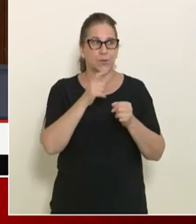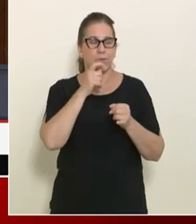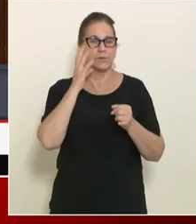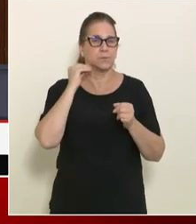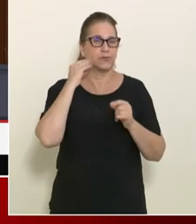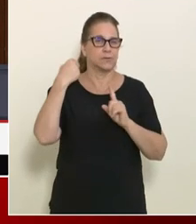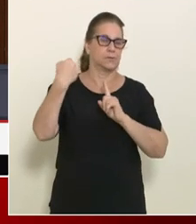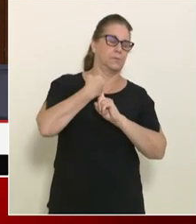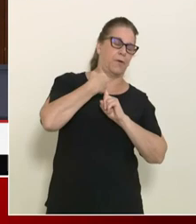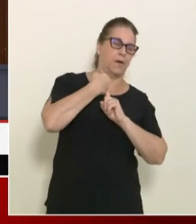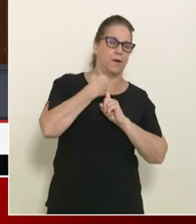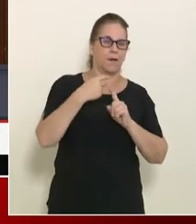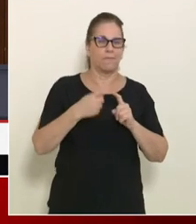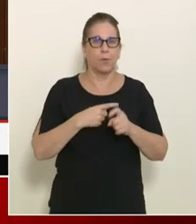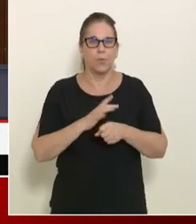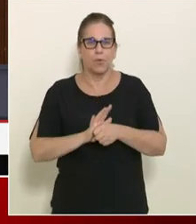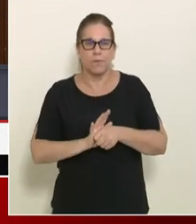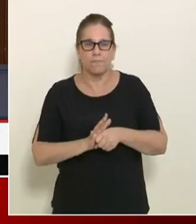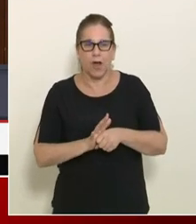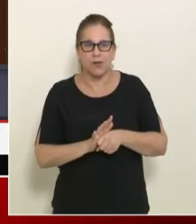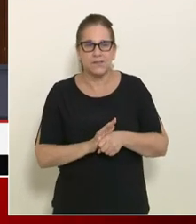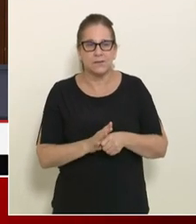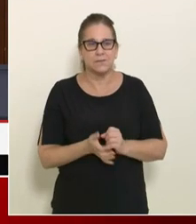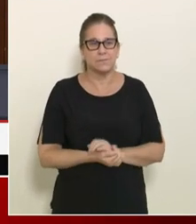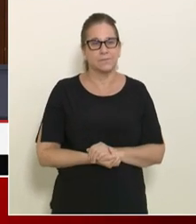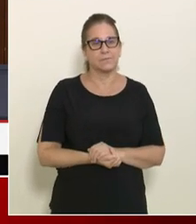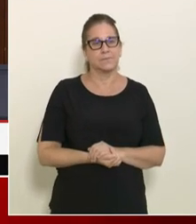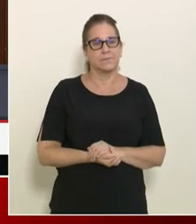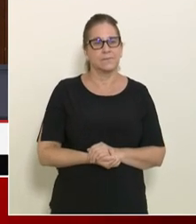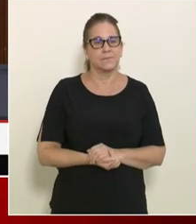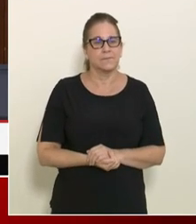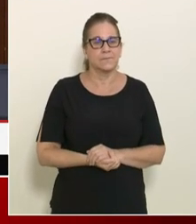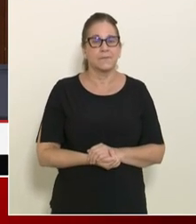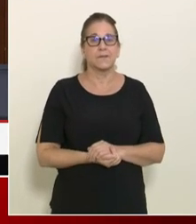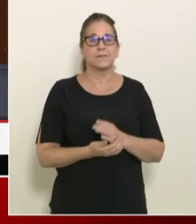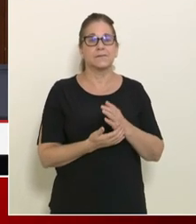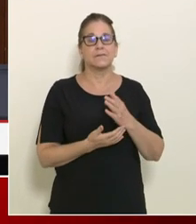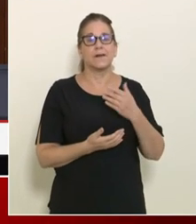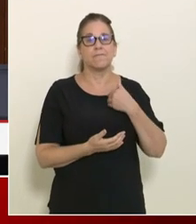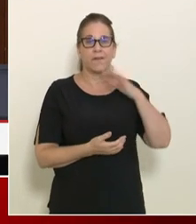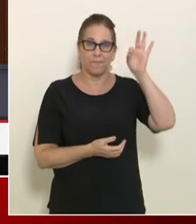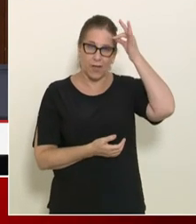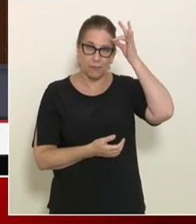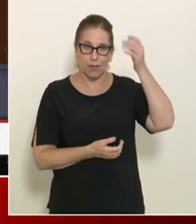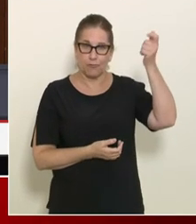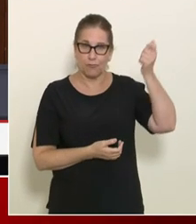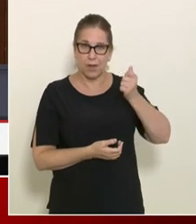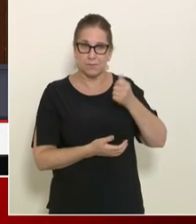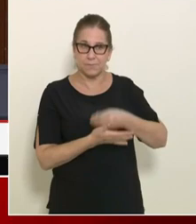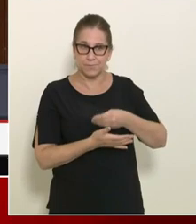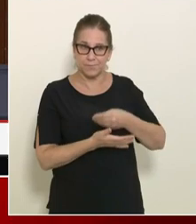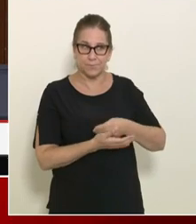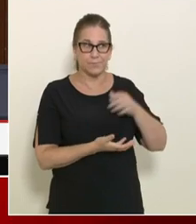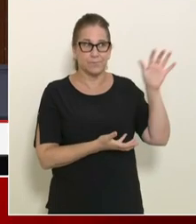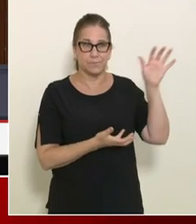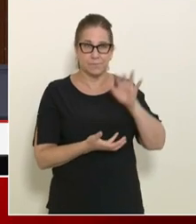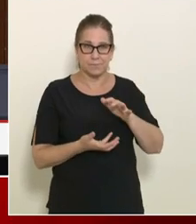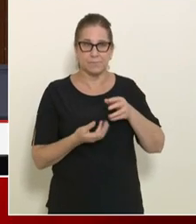with resources from some of our federal grants, and those activities are ongoing.